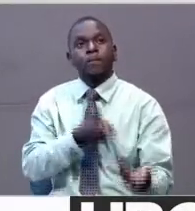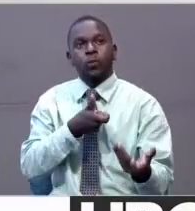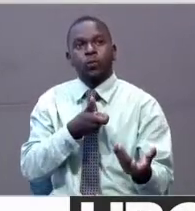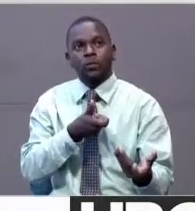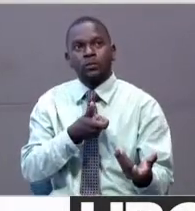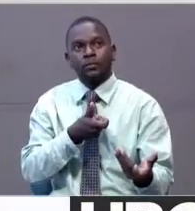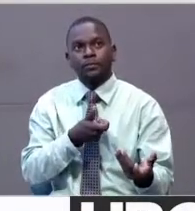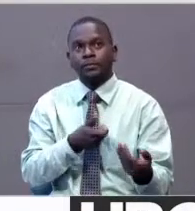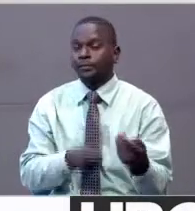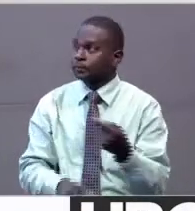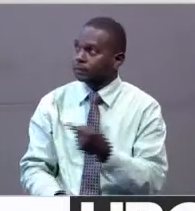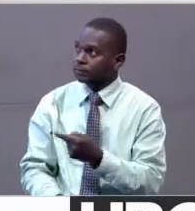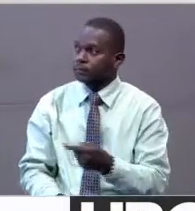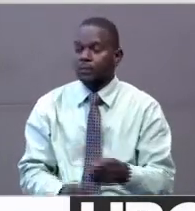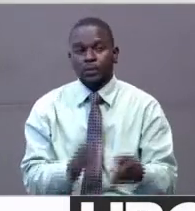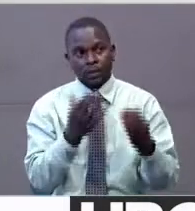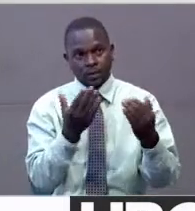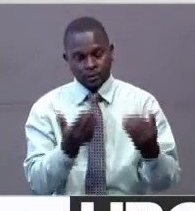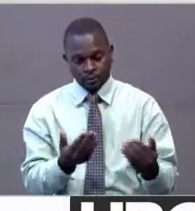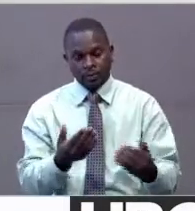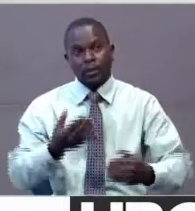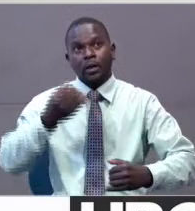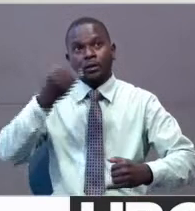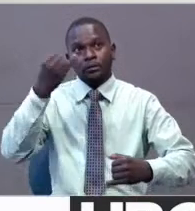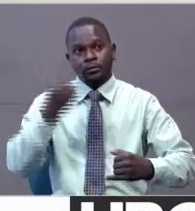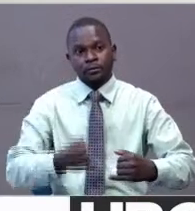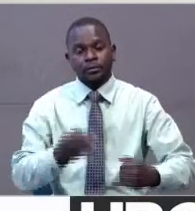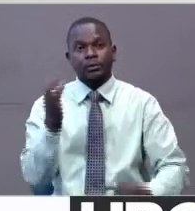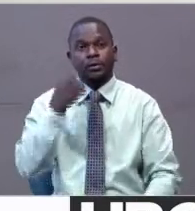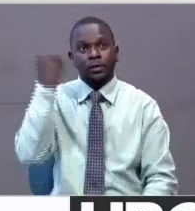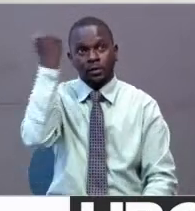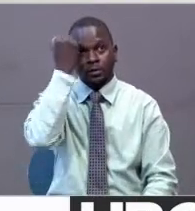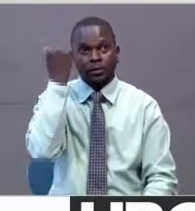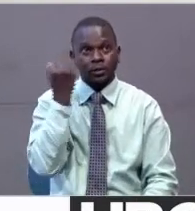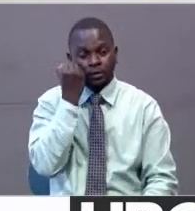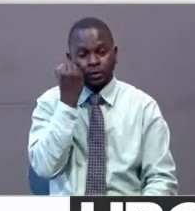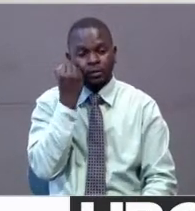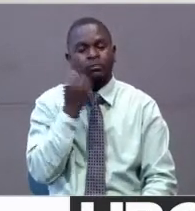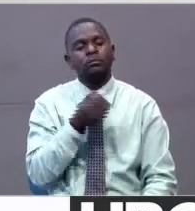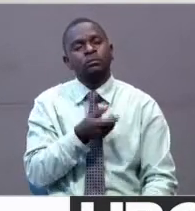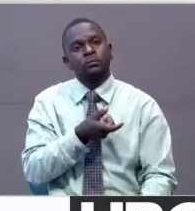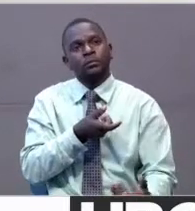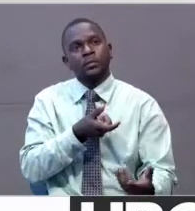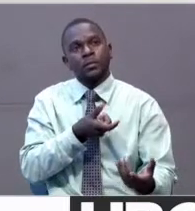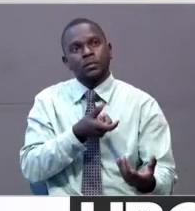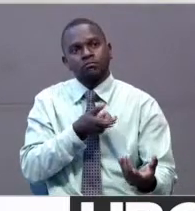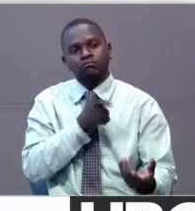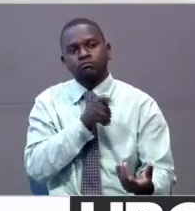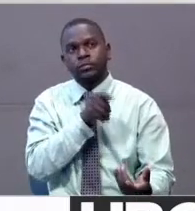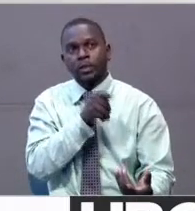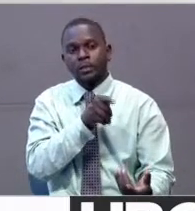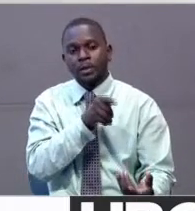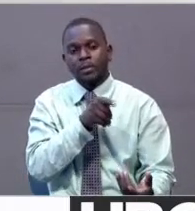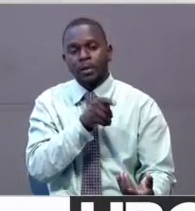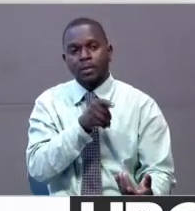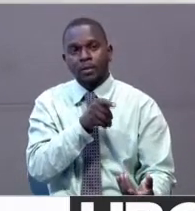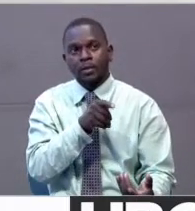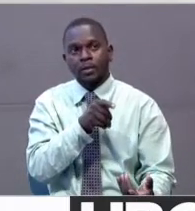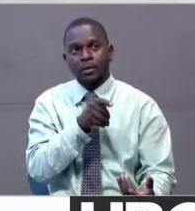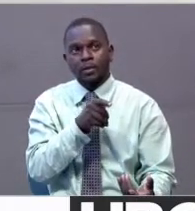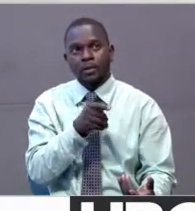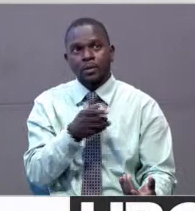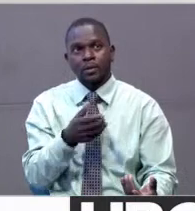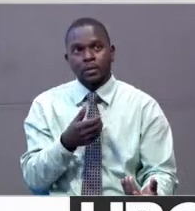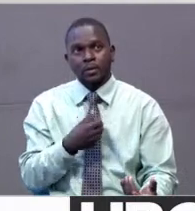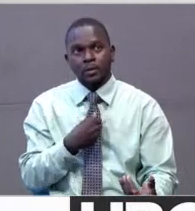manslaughter. Finding, therefore, it is the finding of this court that they accused did not have